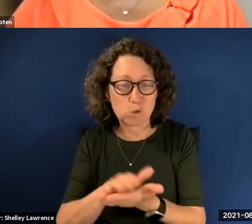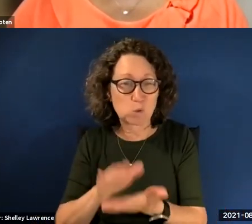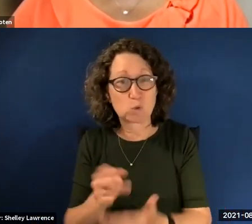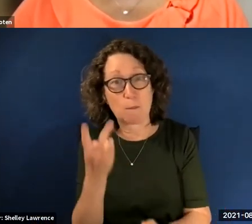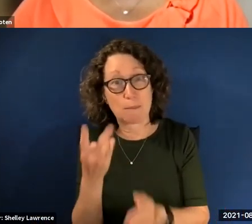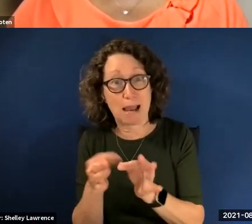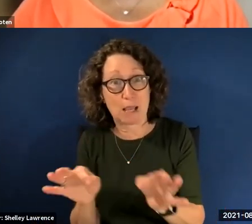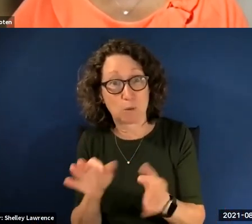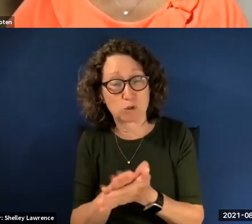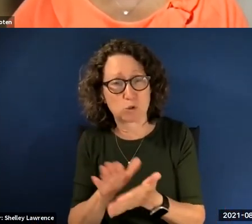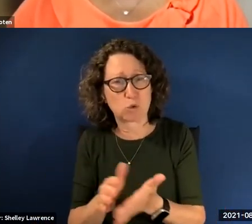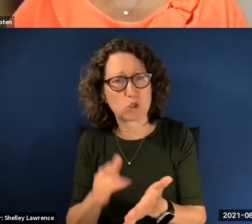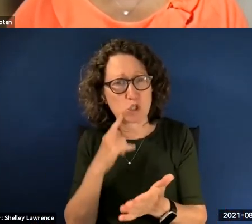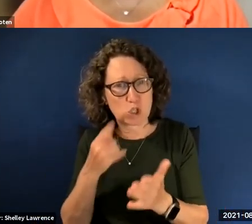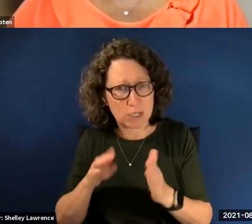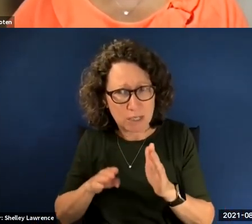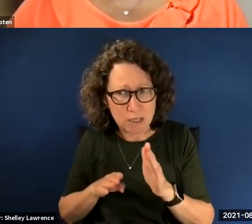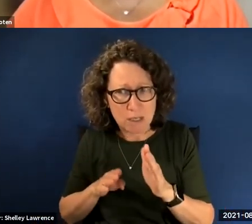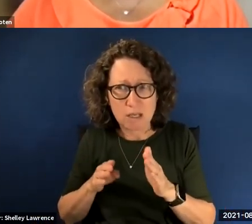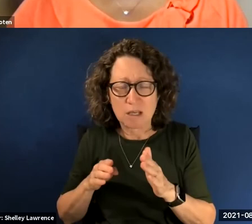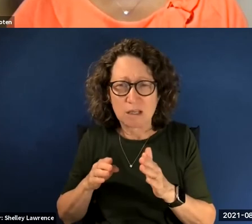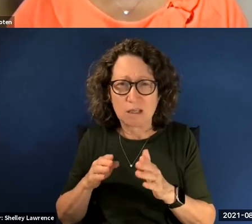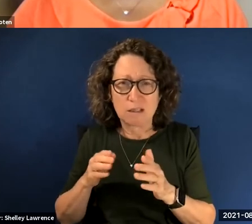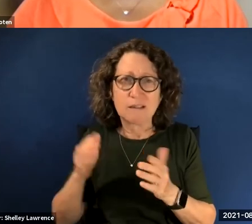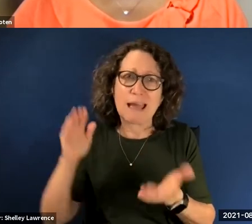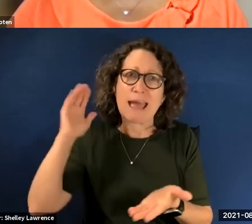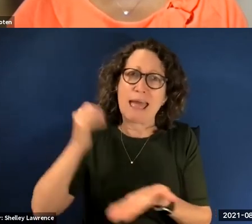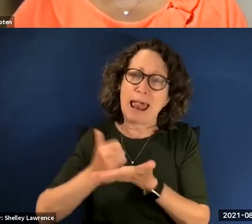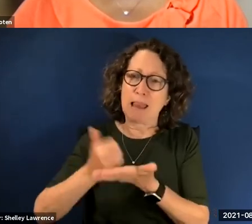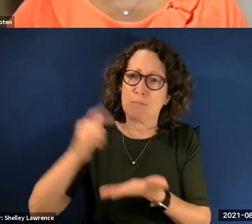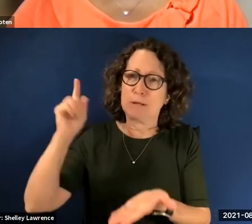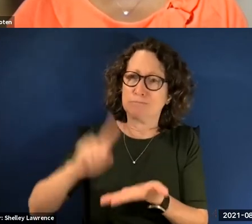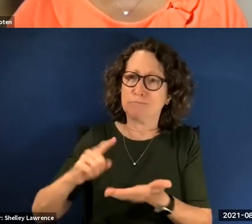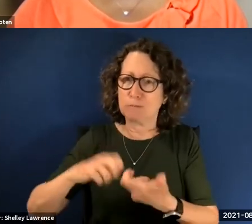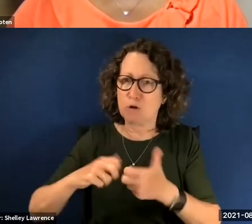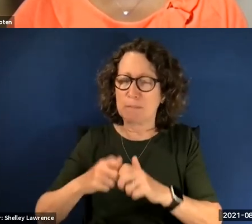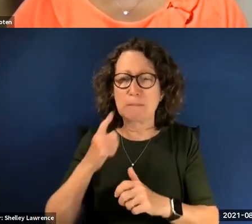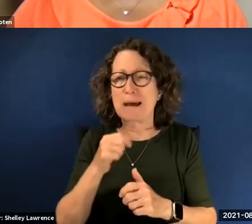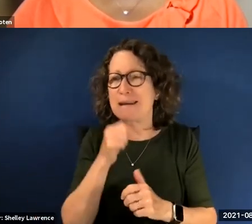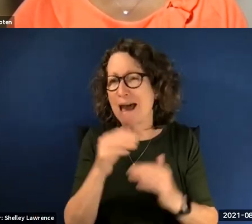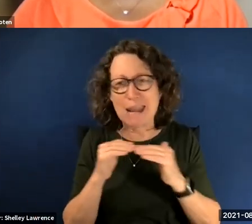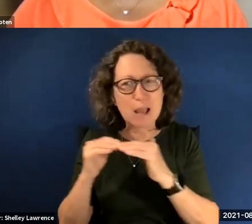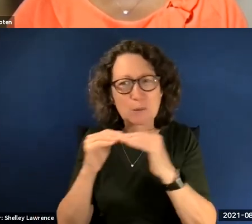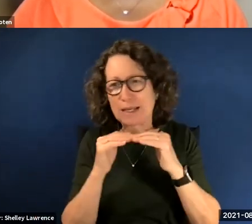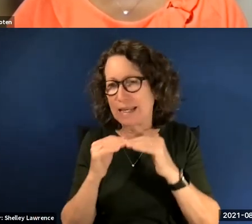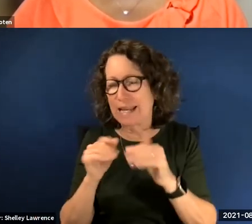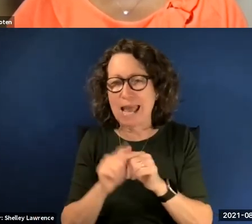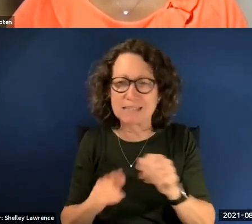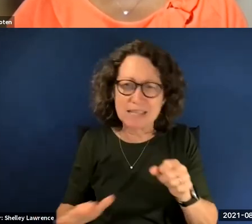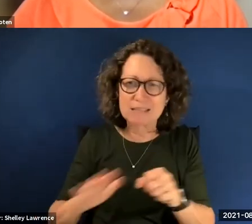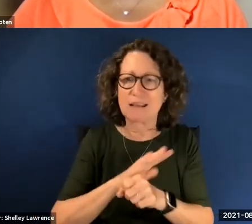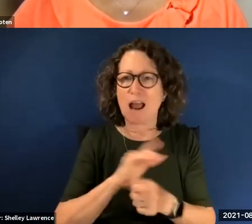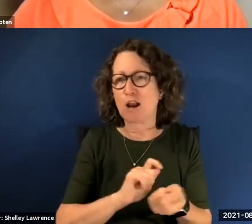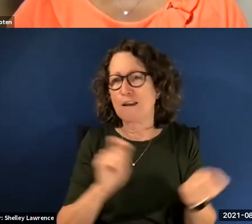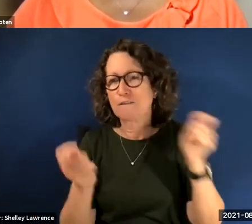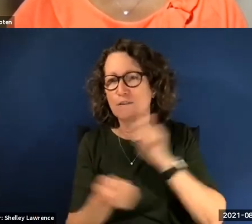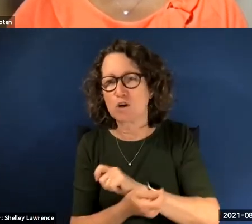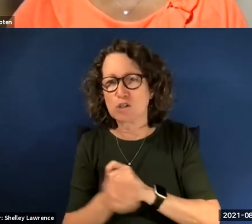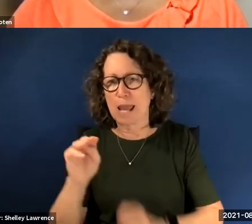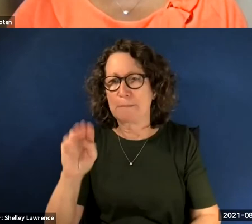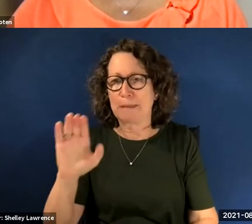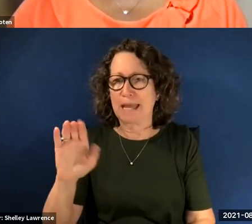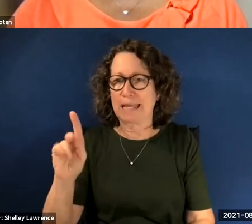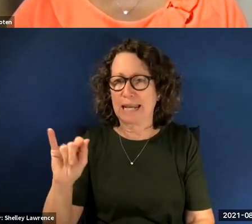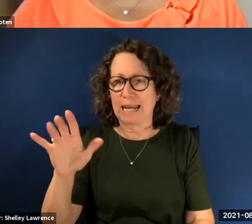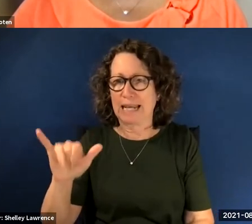school should take off immediate pressure. However, falls short of equity as the entire conversion of McKinley School to